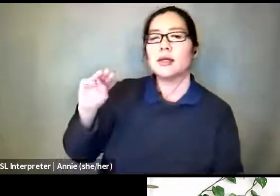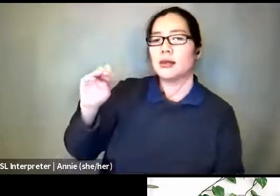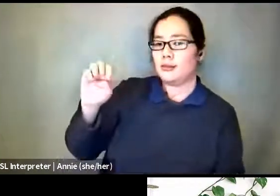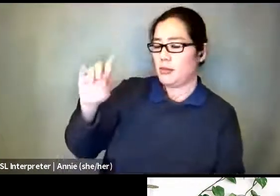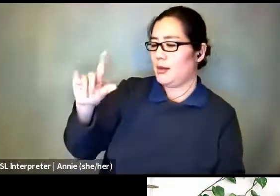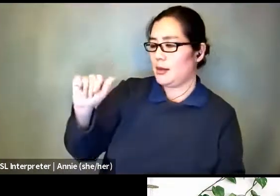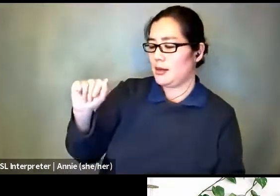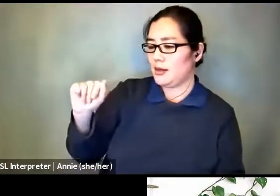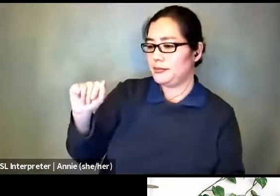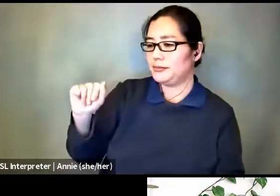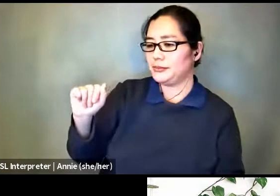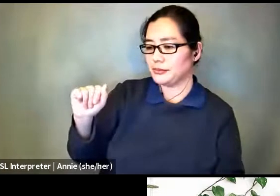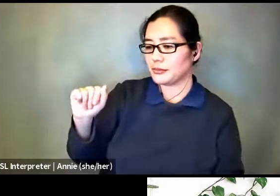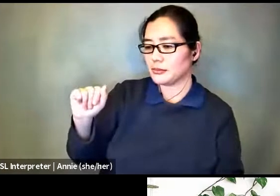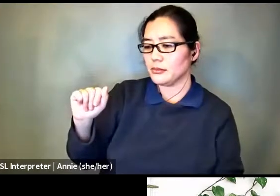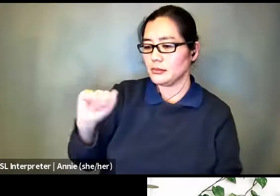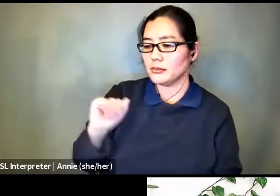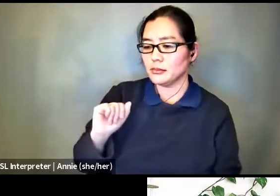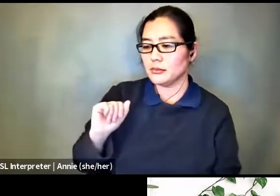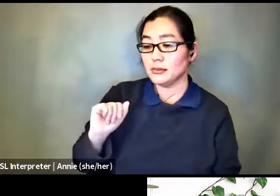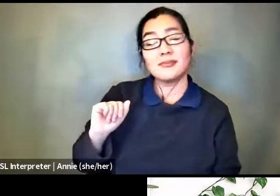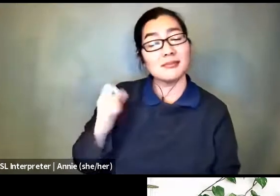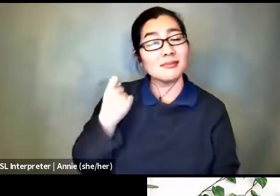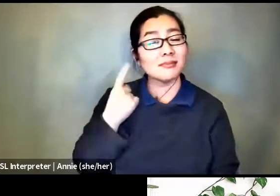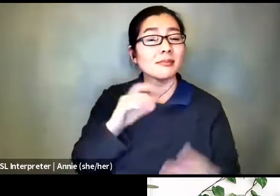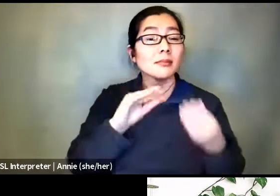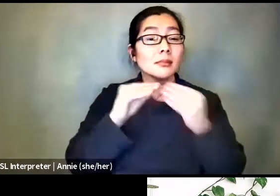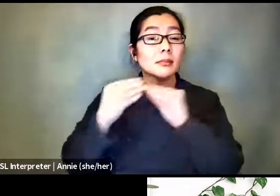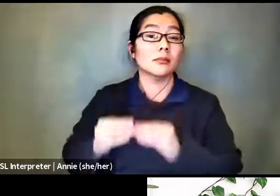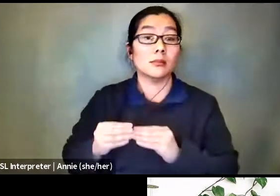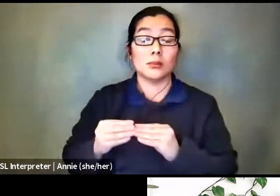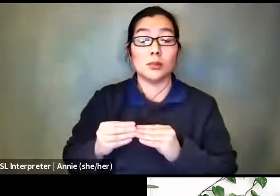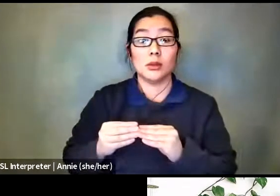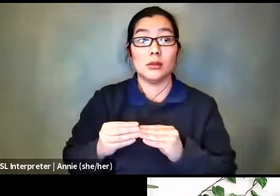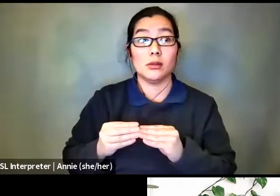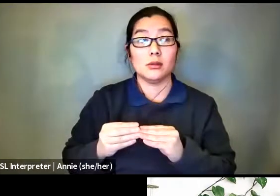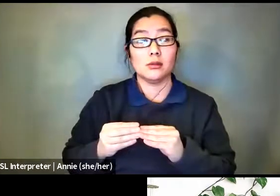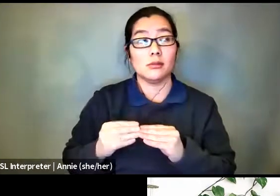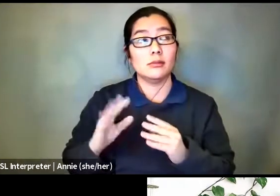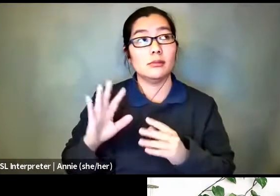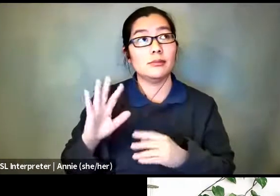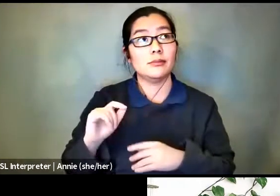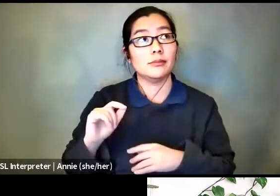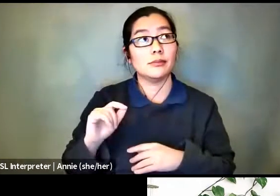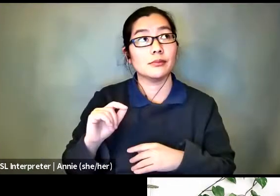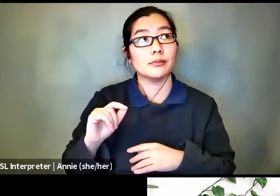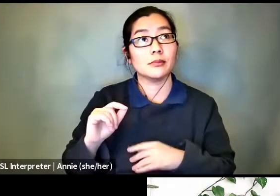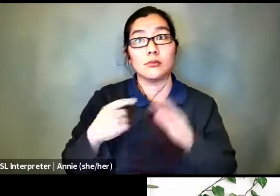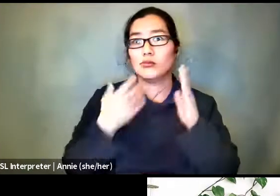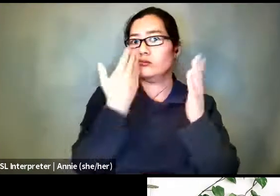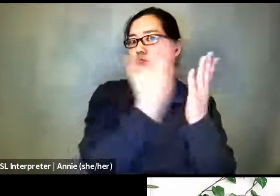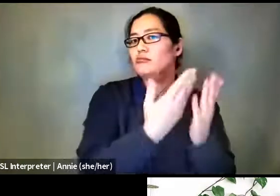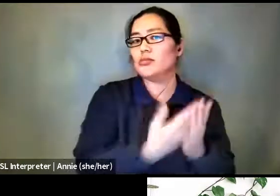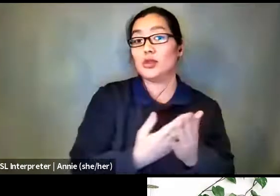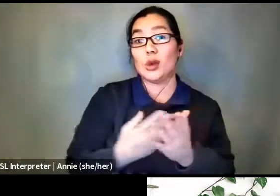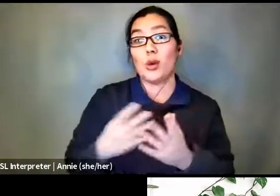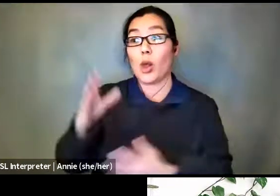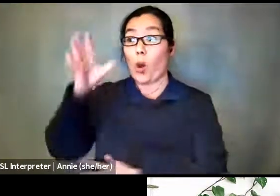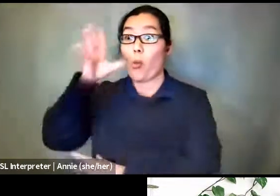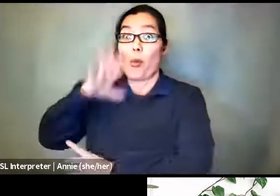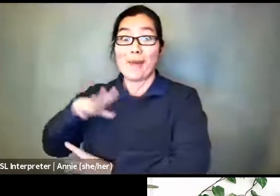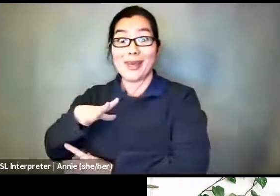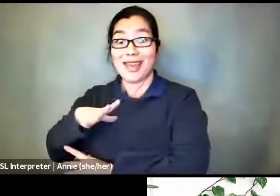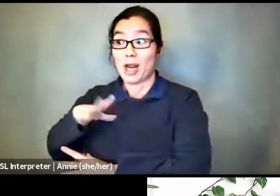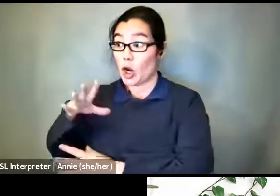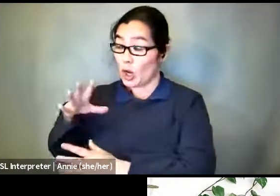the statistics show that in computers, the number of women earning computer science degrees has gone down